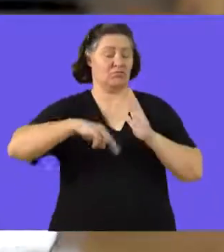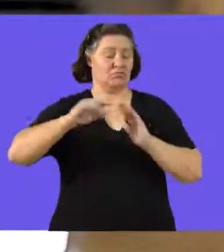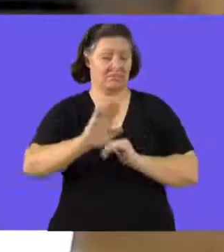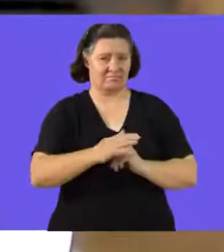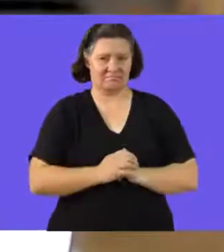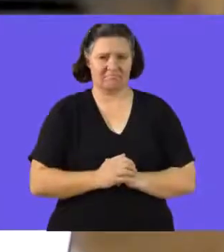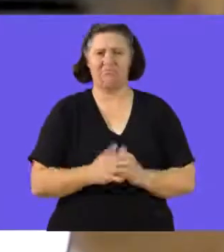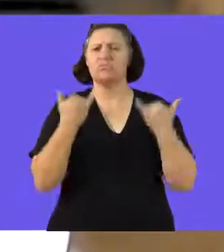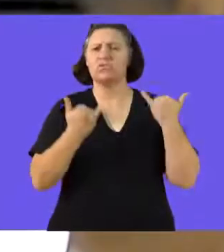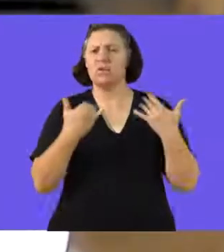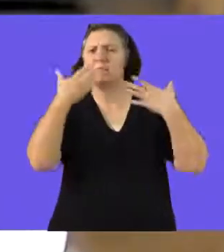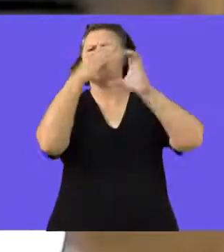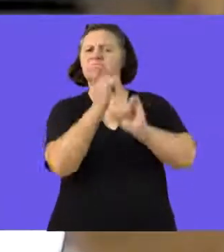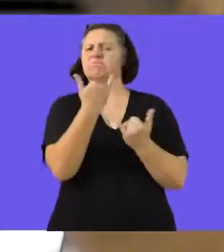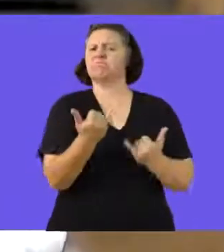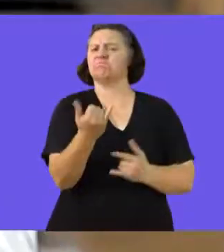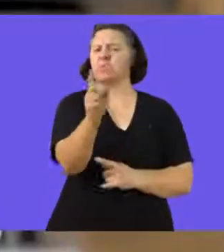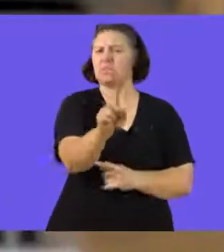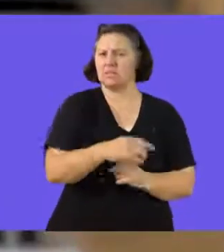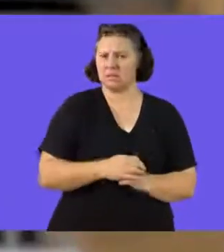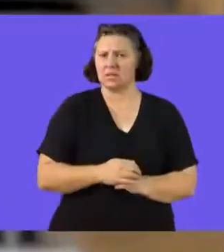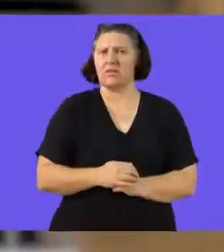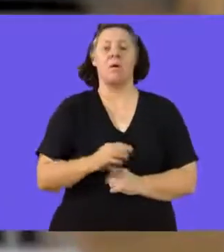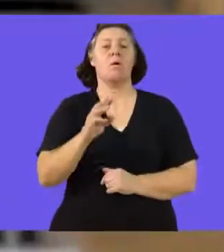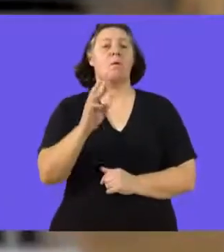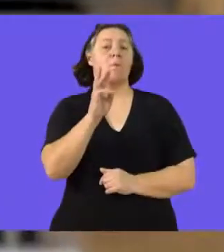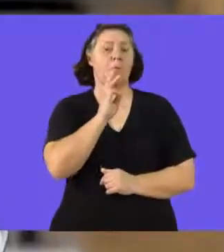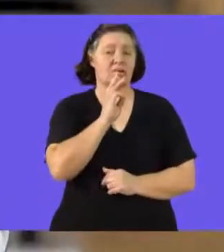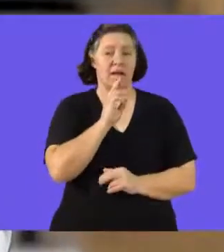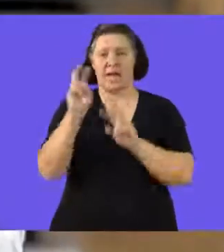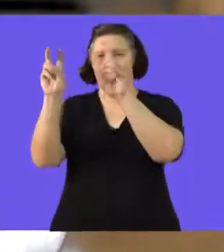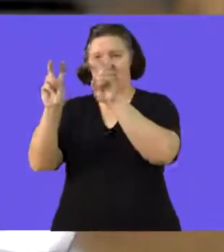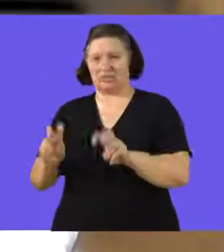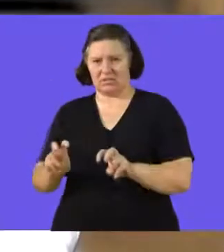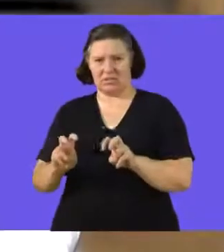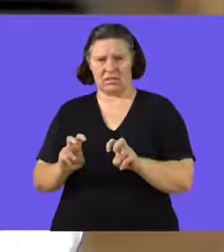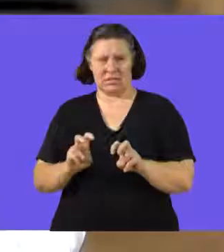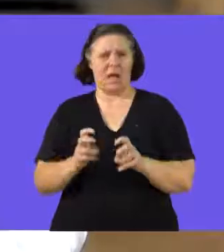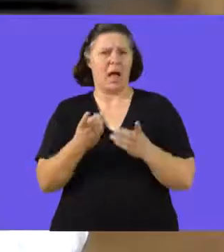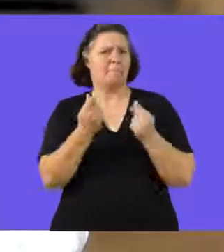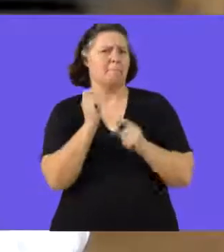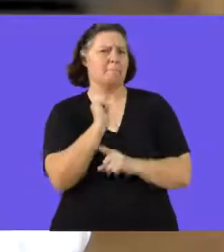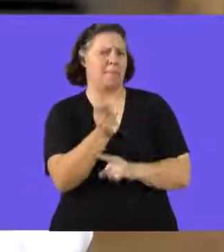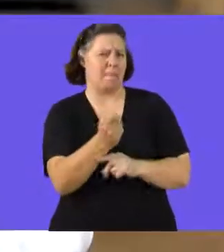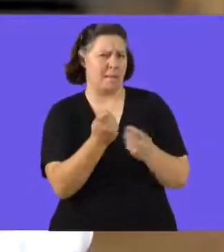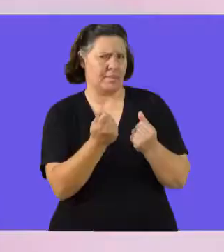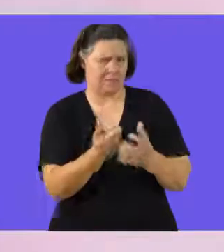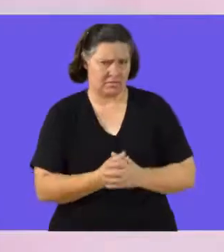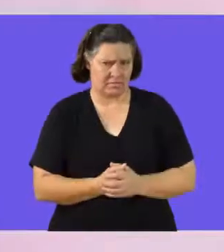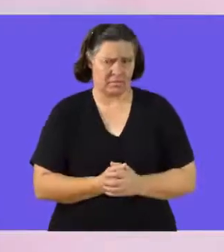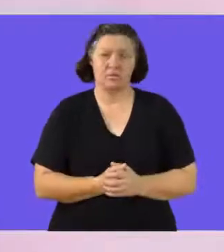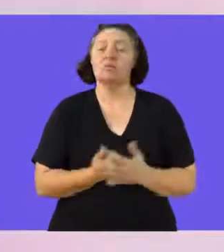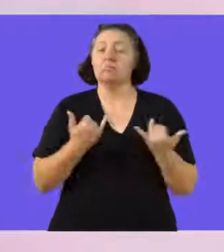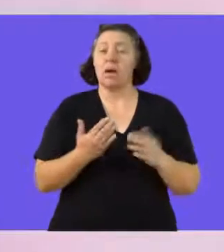Literacy. Guys, in today's lesson, we'll be looking at the topic of water and electricity tariffs. Now, before we start with